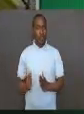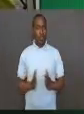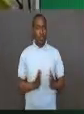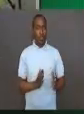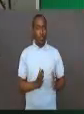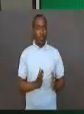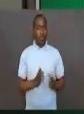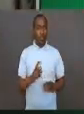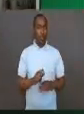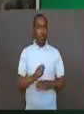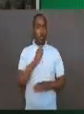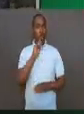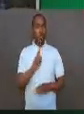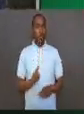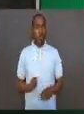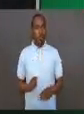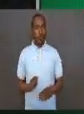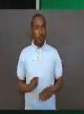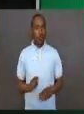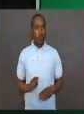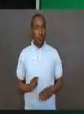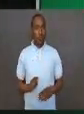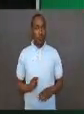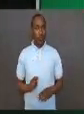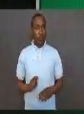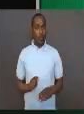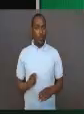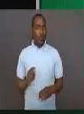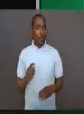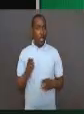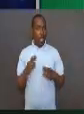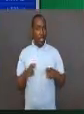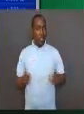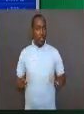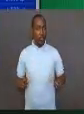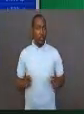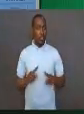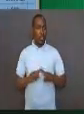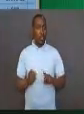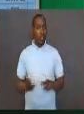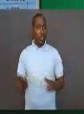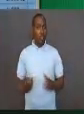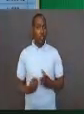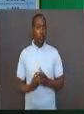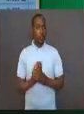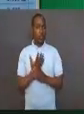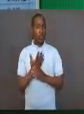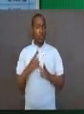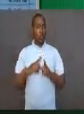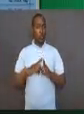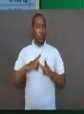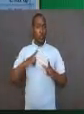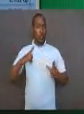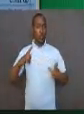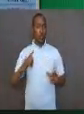cutting-edge technologies. Dr. Lovely's researchers have developed custom software to maximize the value of